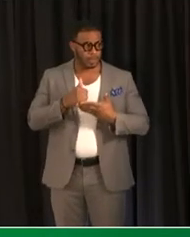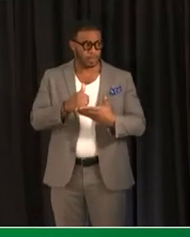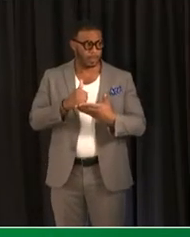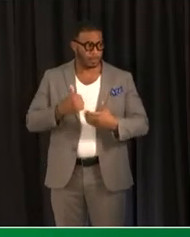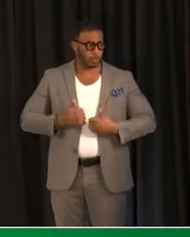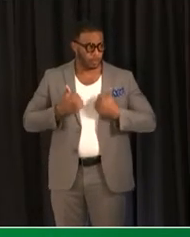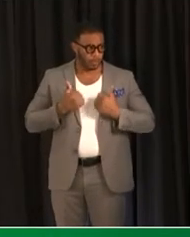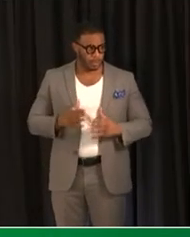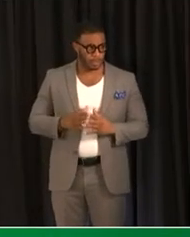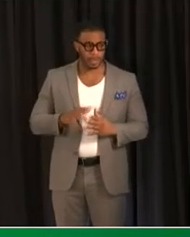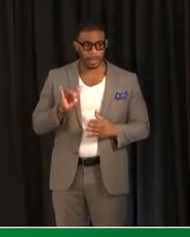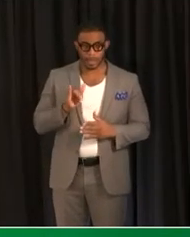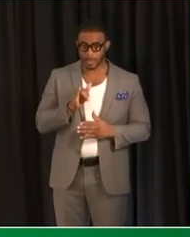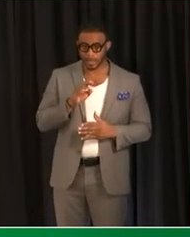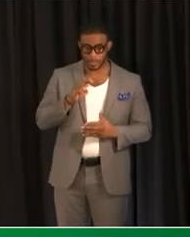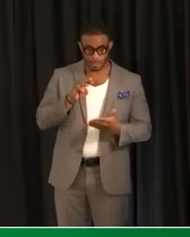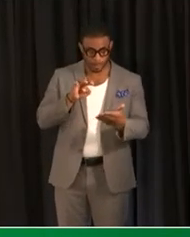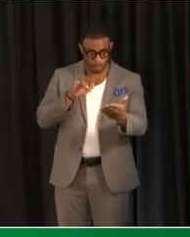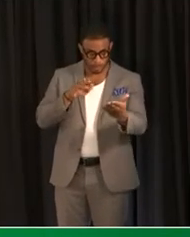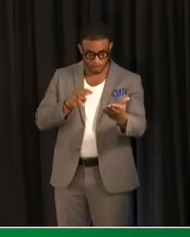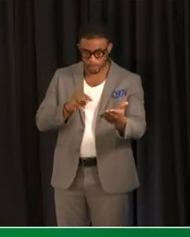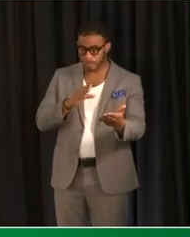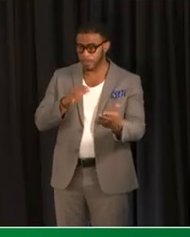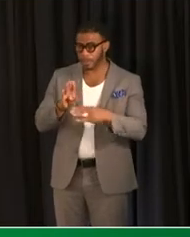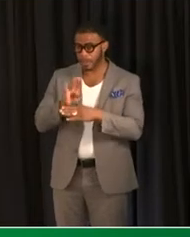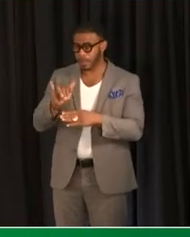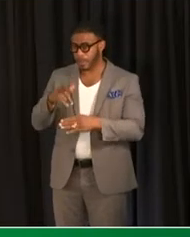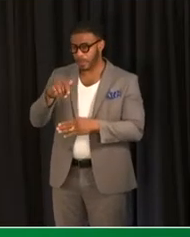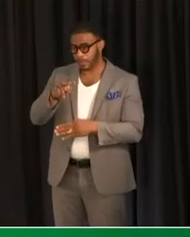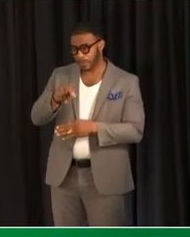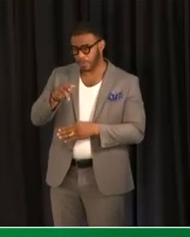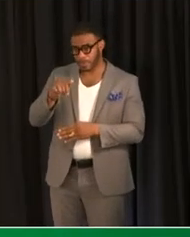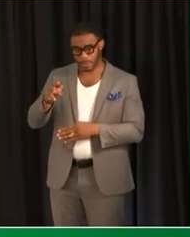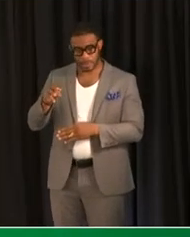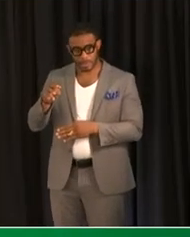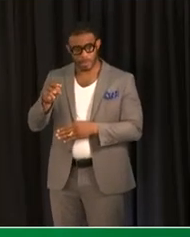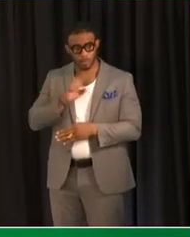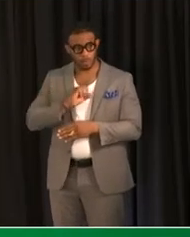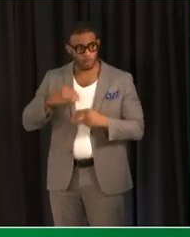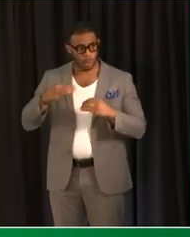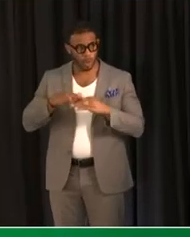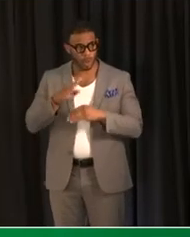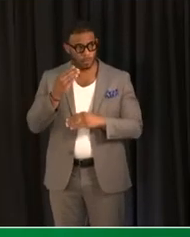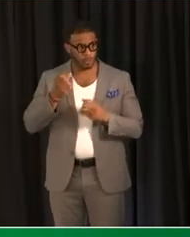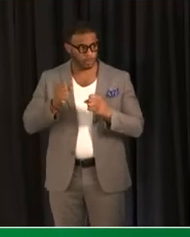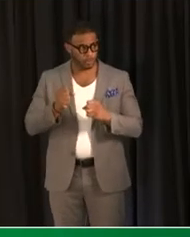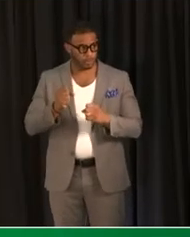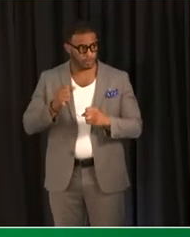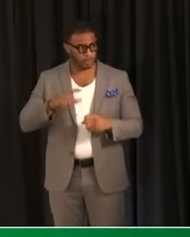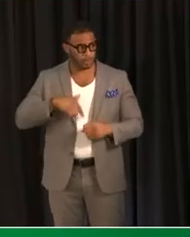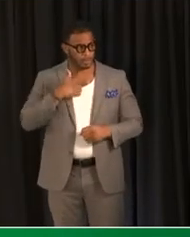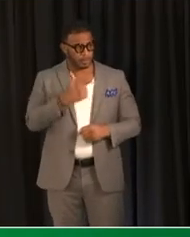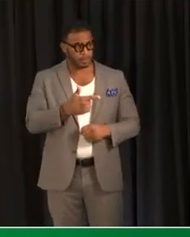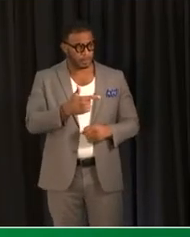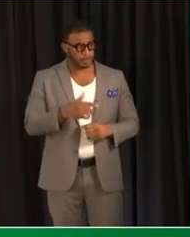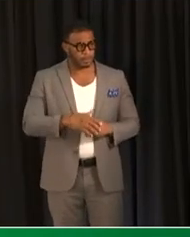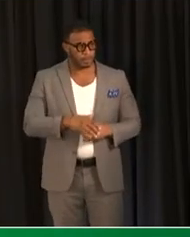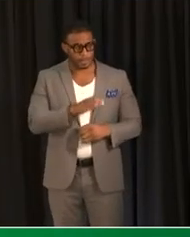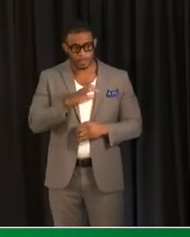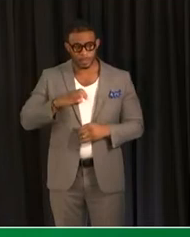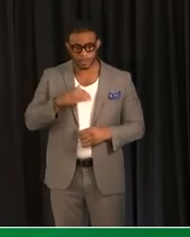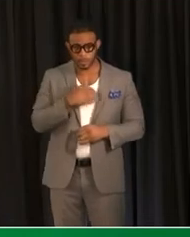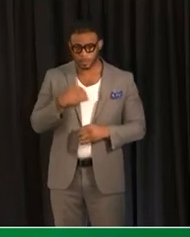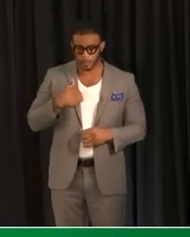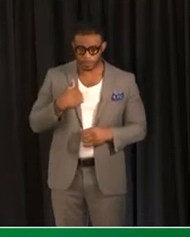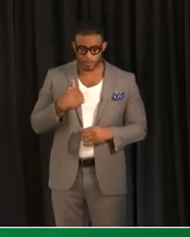order to help residents like Miriam and businesses like Pan Am Supermarket on 14th Street. So with that, I'll turn it